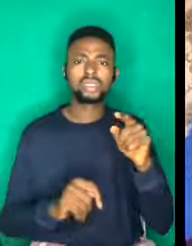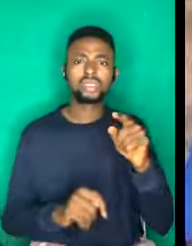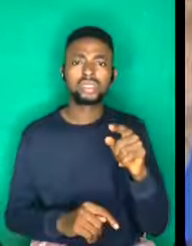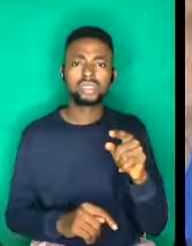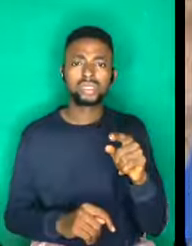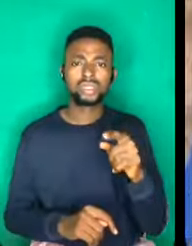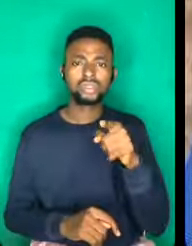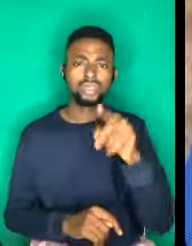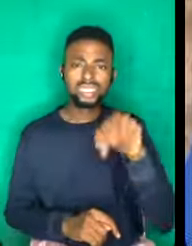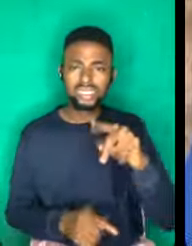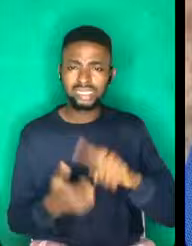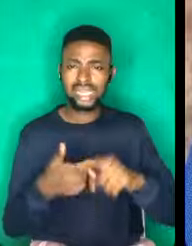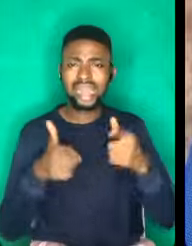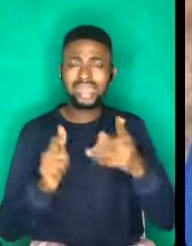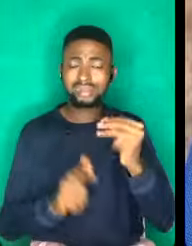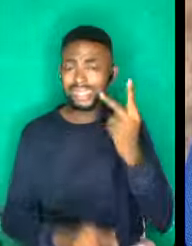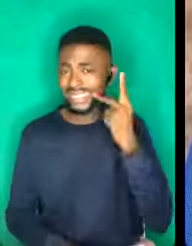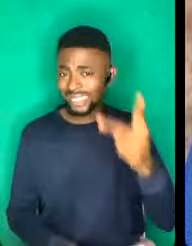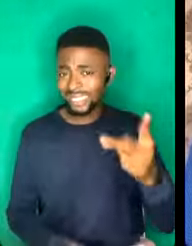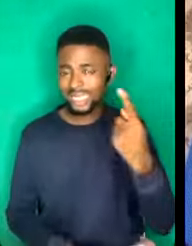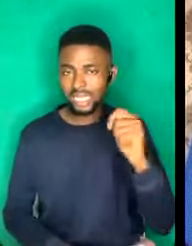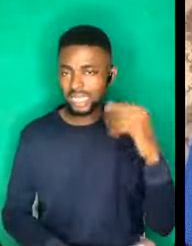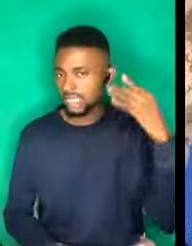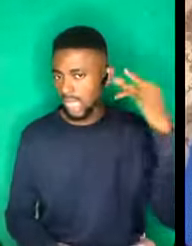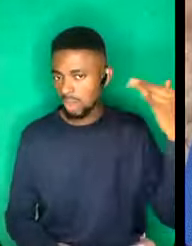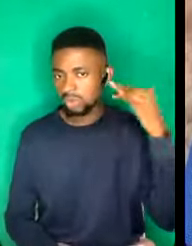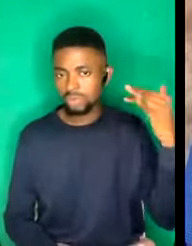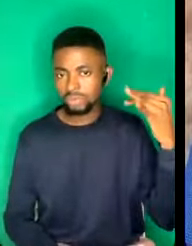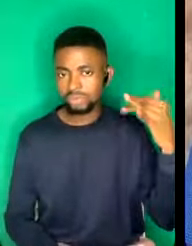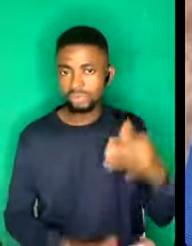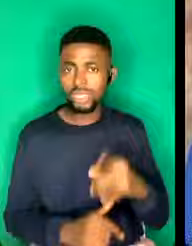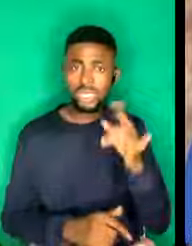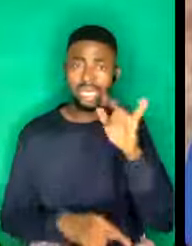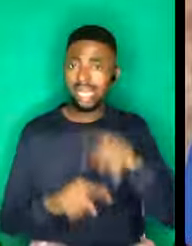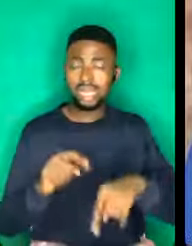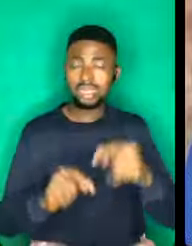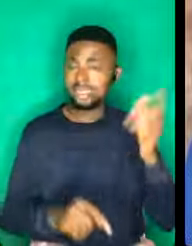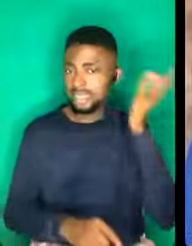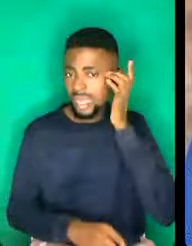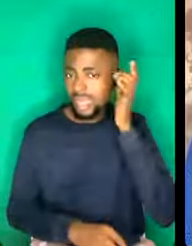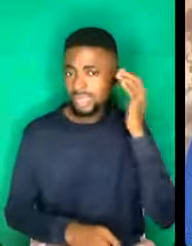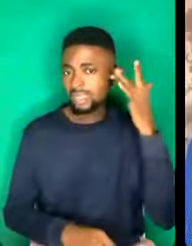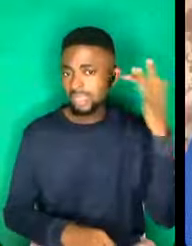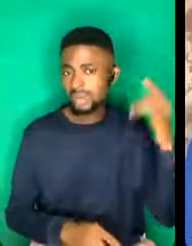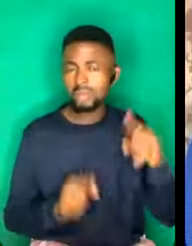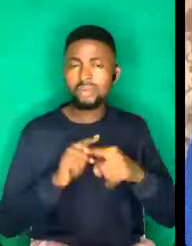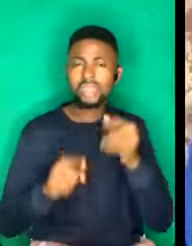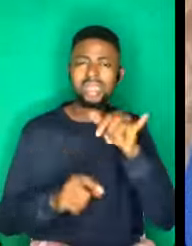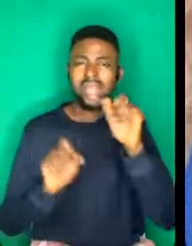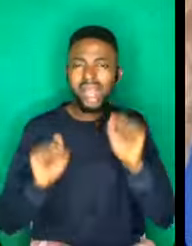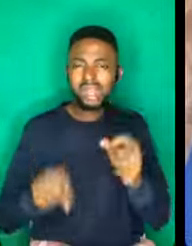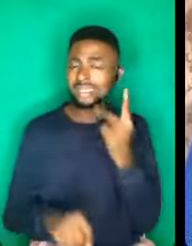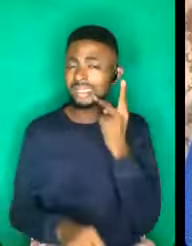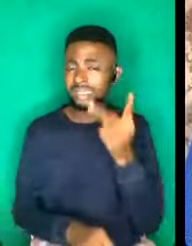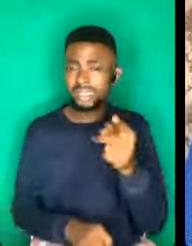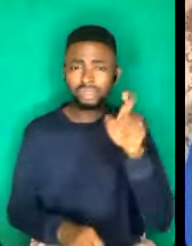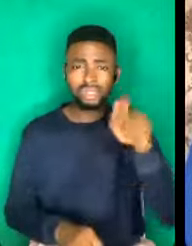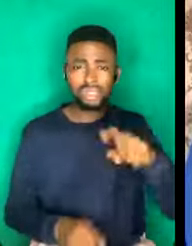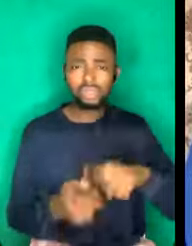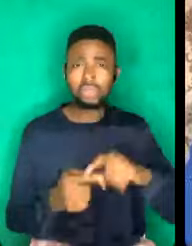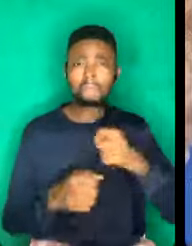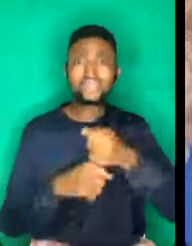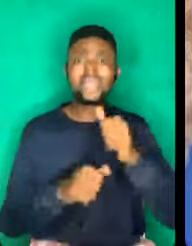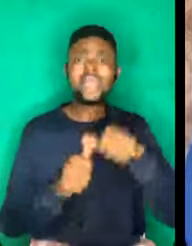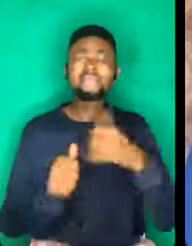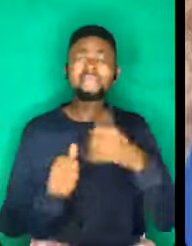the sound. They cannot hear the sound, but they can see it. So you have to make everything that you're explaining,